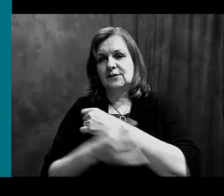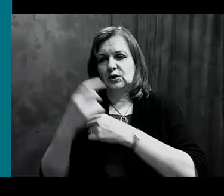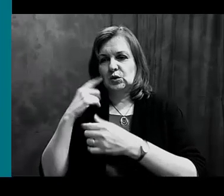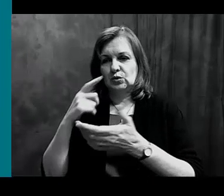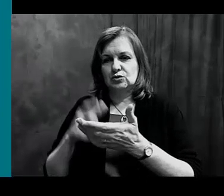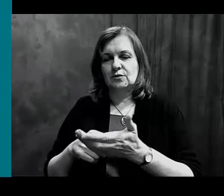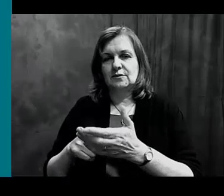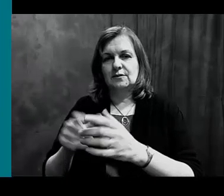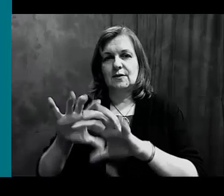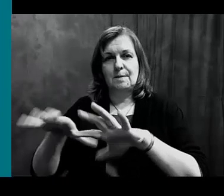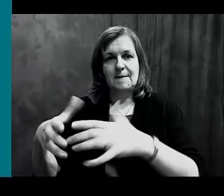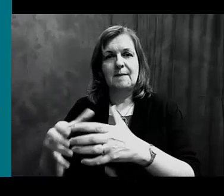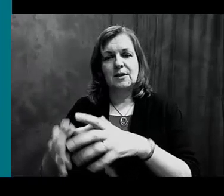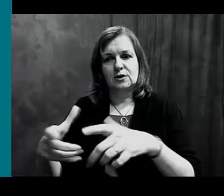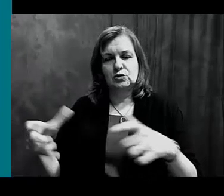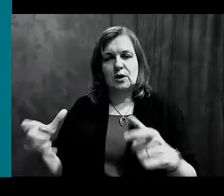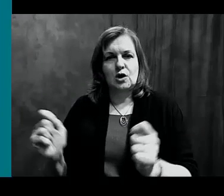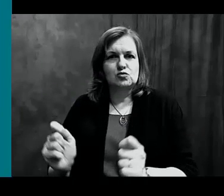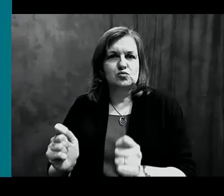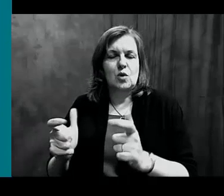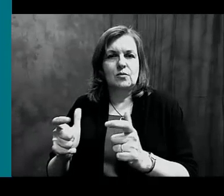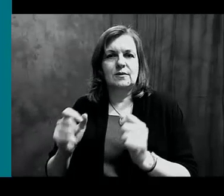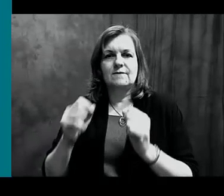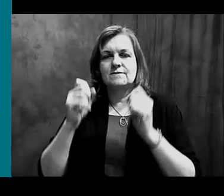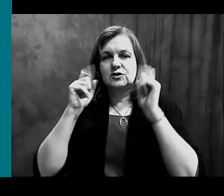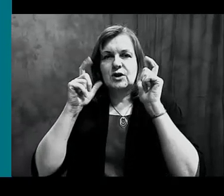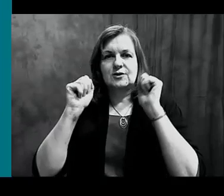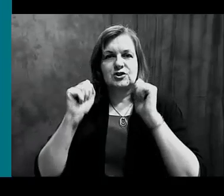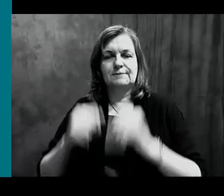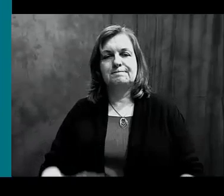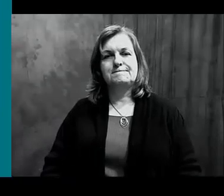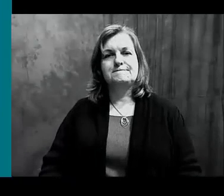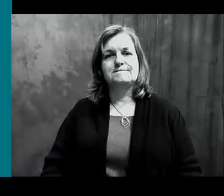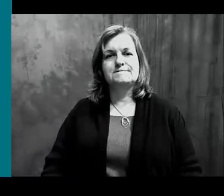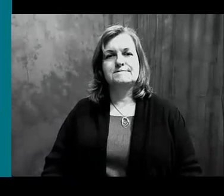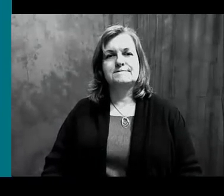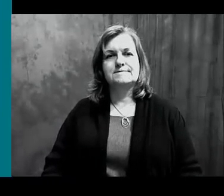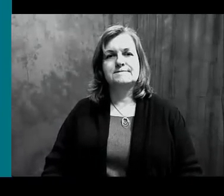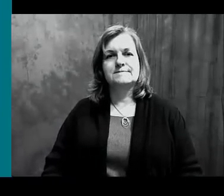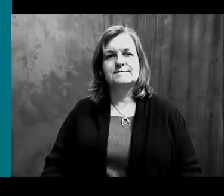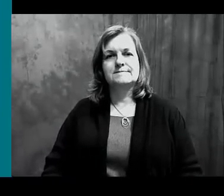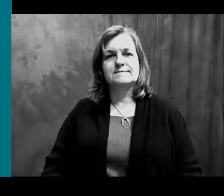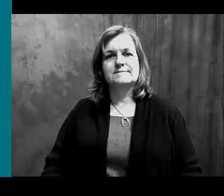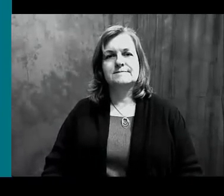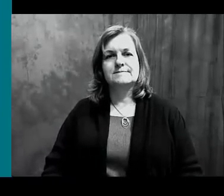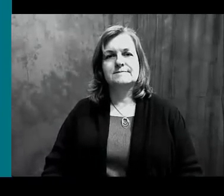countries later on where the population growth rate is just going to astonish you.